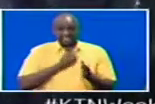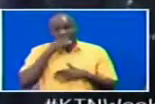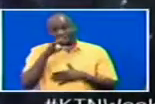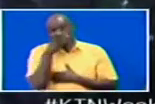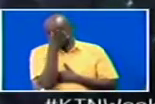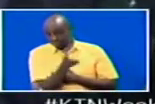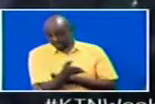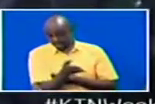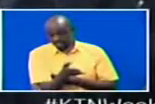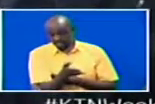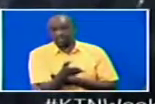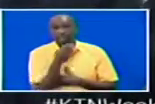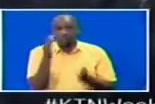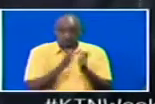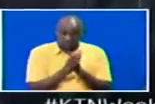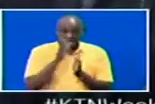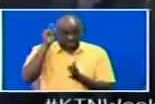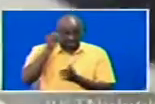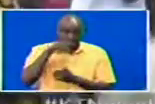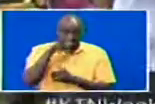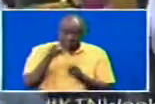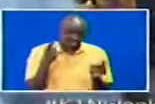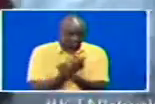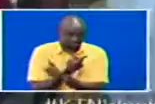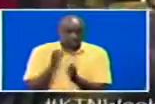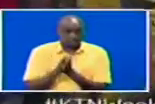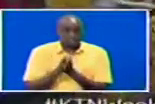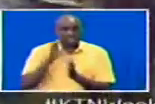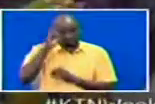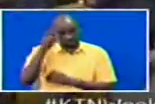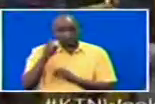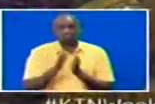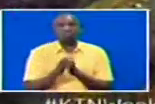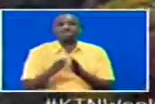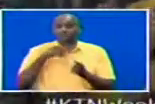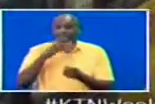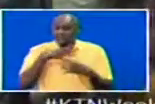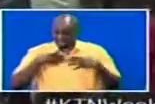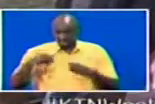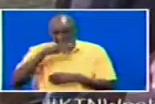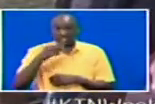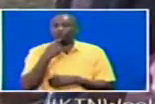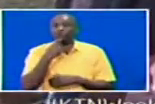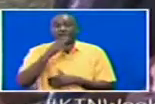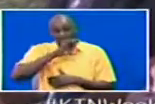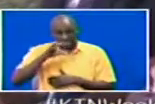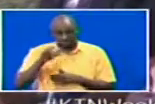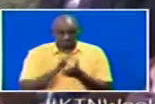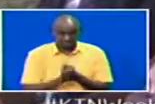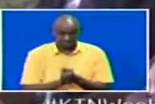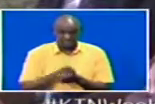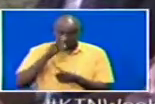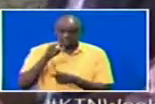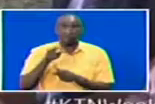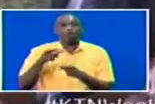Ekwe Thuro, Loima MP Protas Akuja, and the executive in charge of health in Turkana County, Jena Jele,